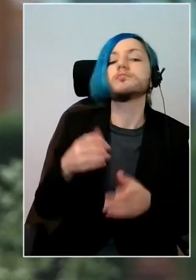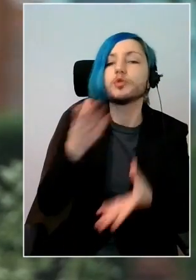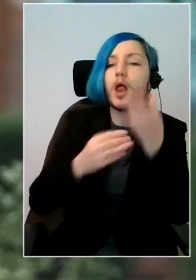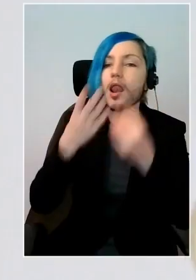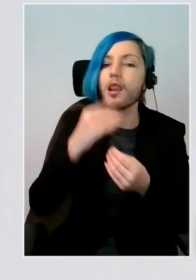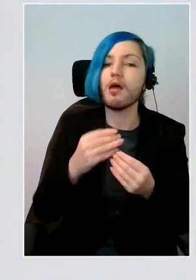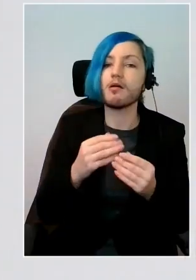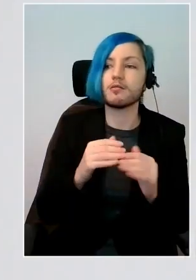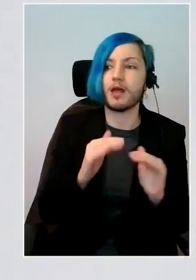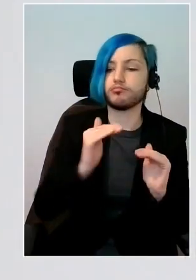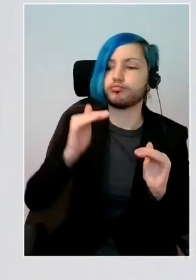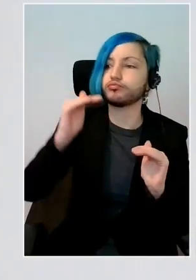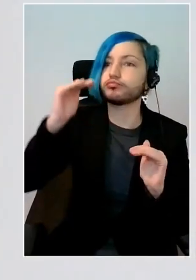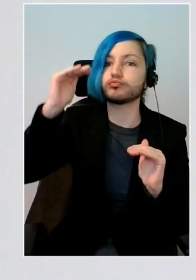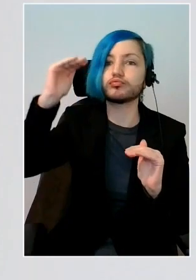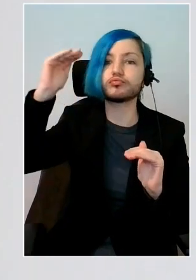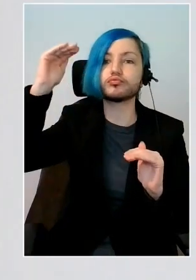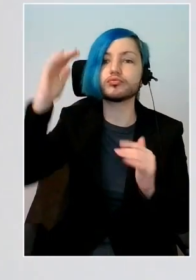Great Ormond Street.